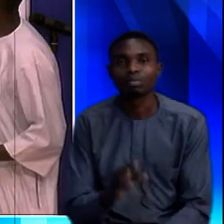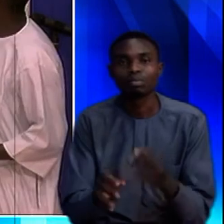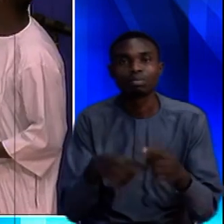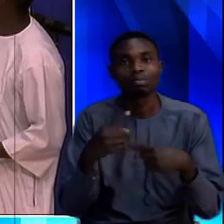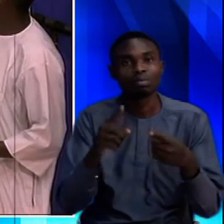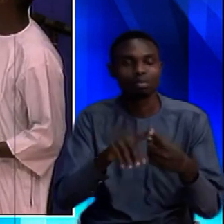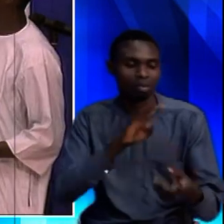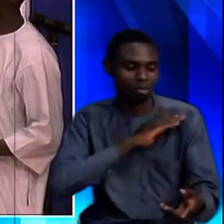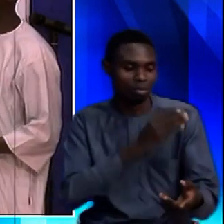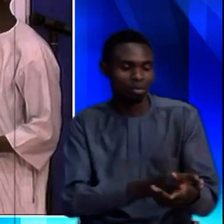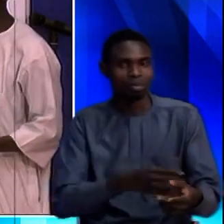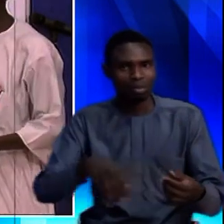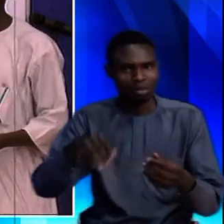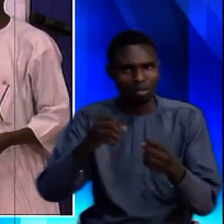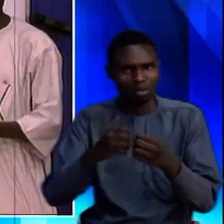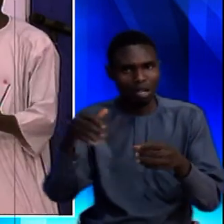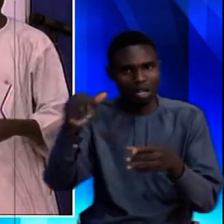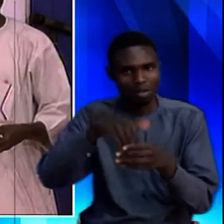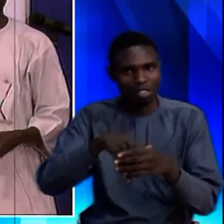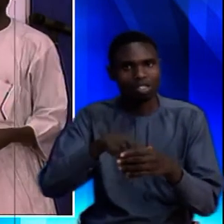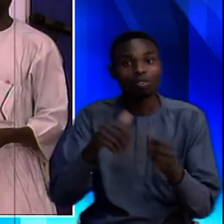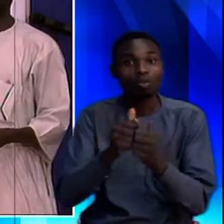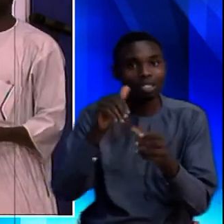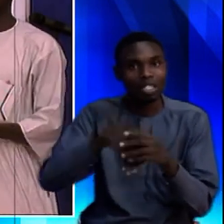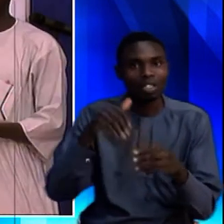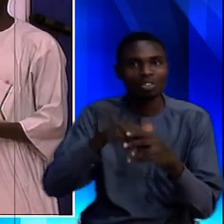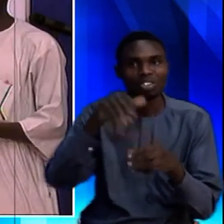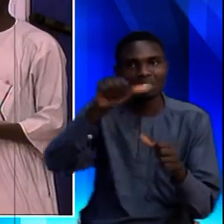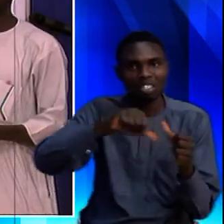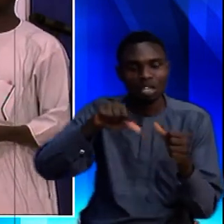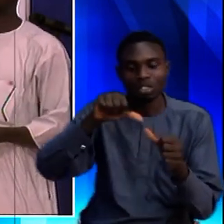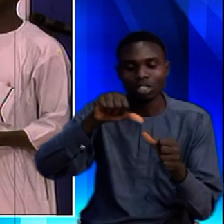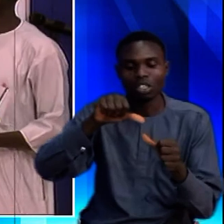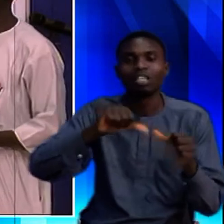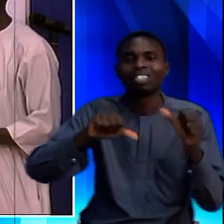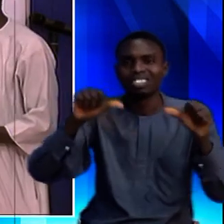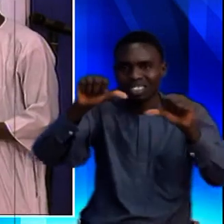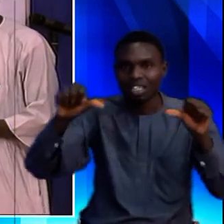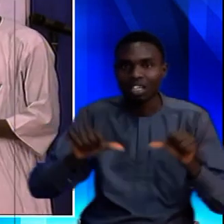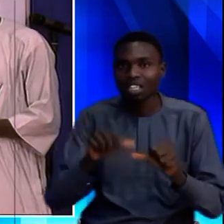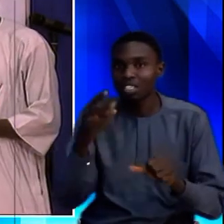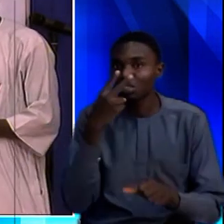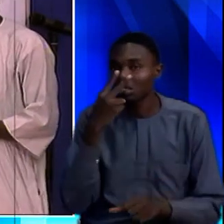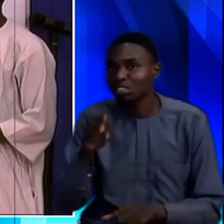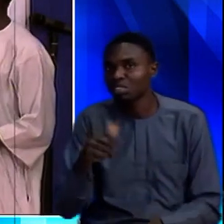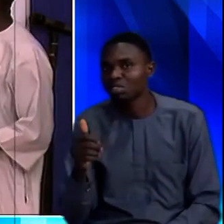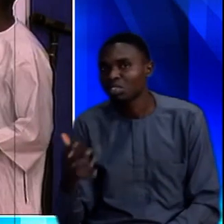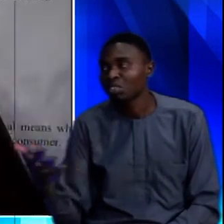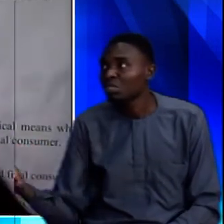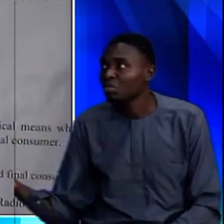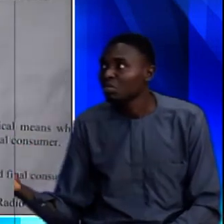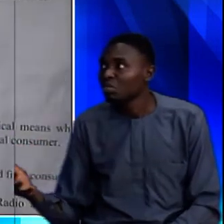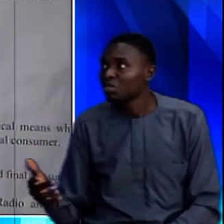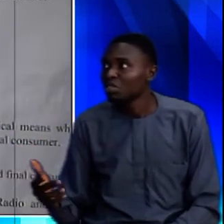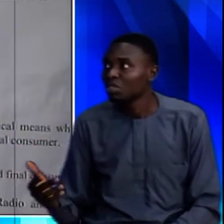that there's varieties of goods, different kind of goods there, which sometimes is harder to find in the wholesaler.